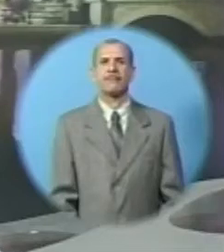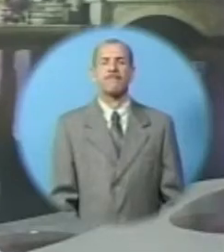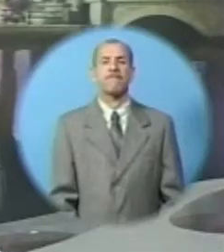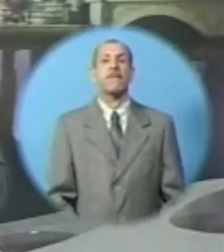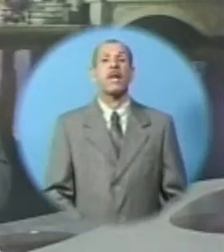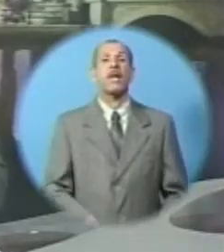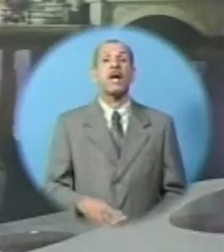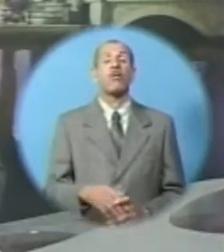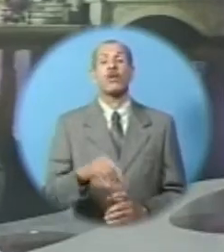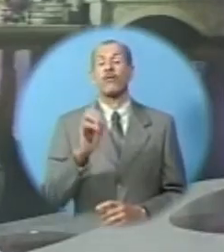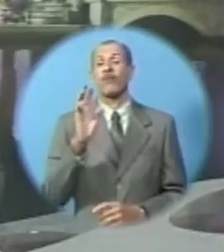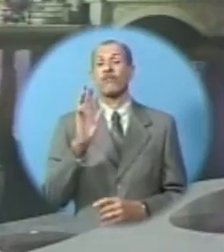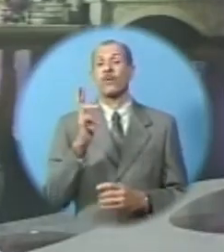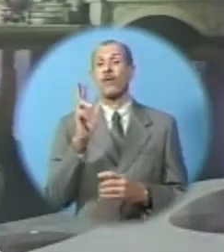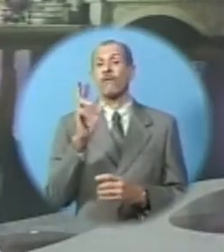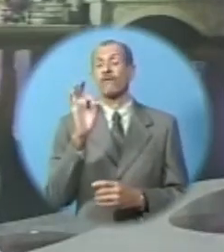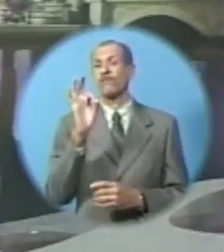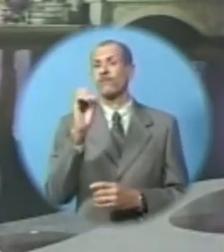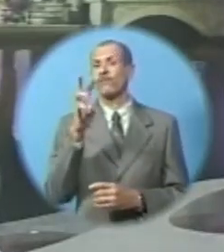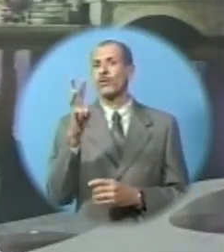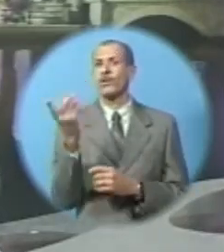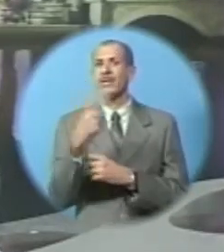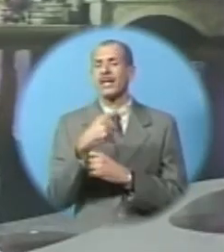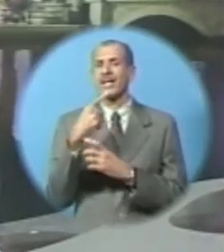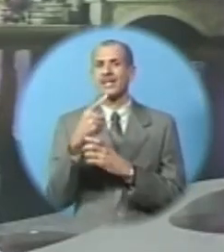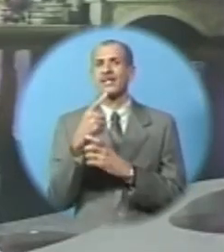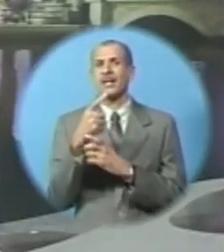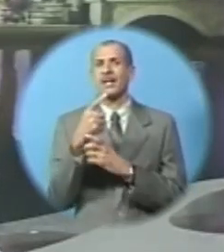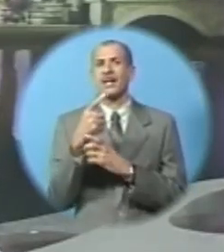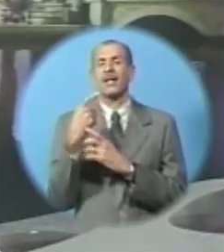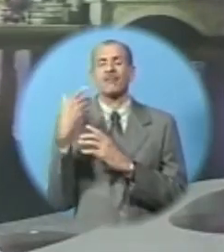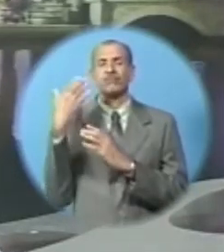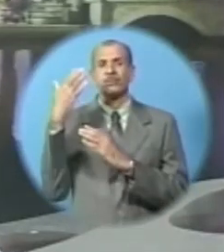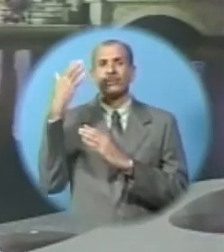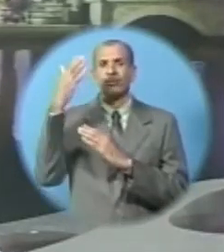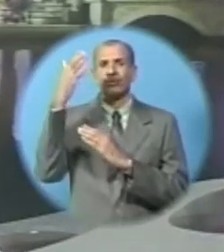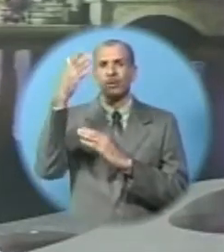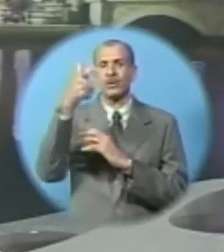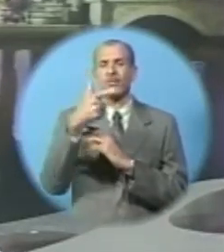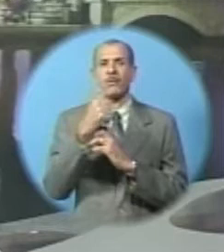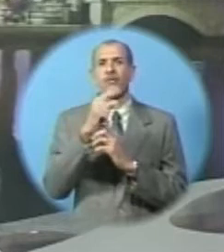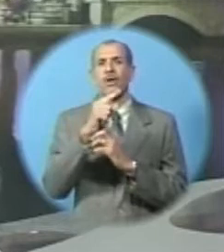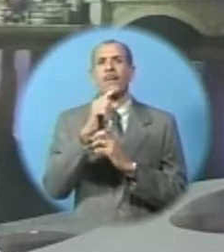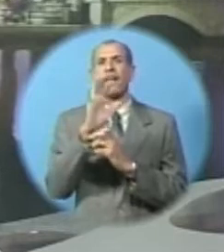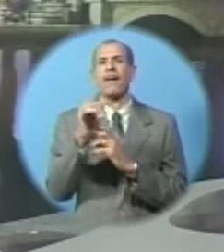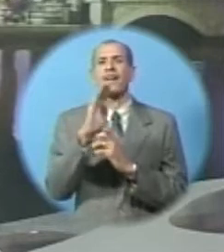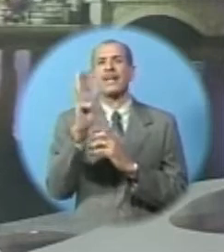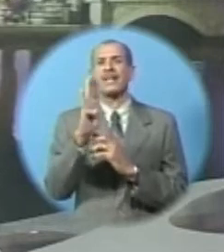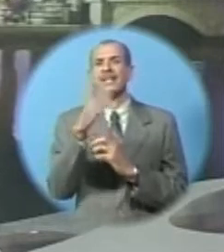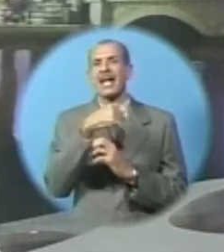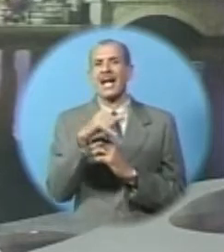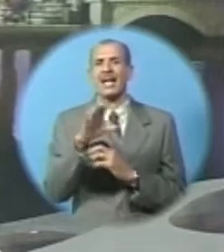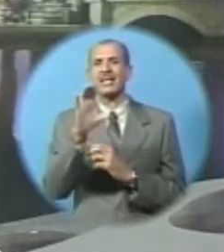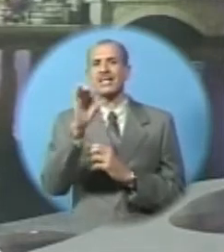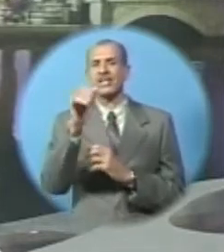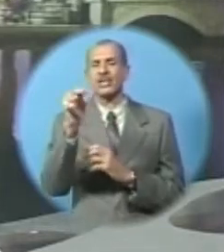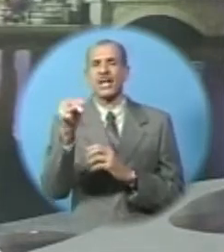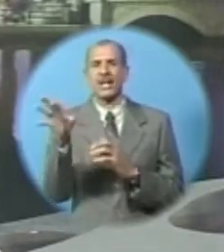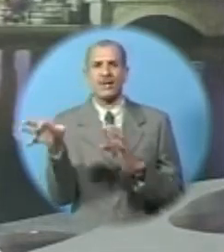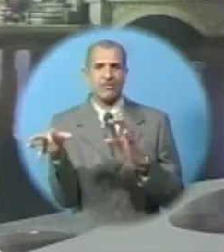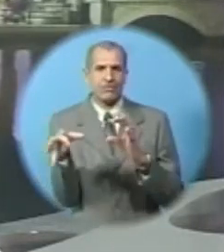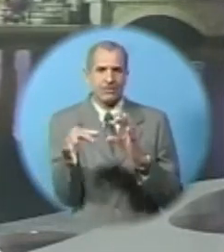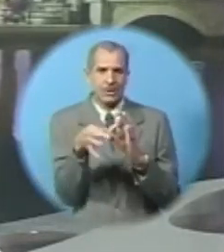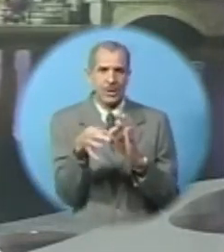And with just days to go before a visa waiver agreement between Barbados and China takes effect, Ambassador Wang is optimistic